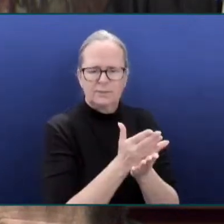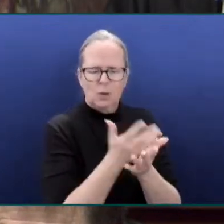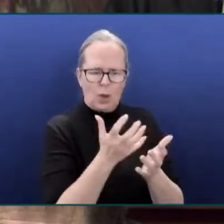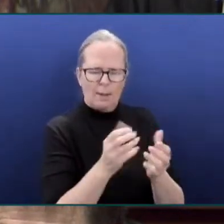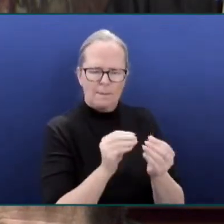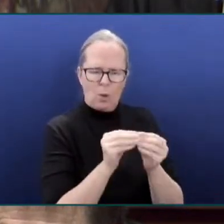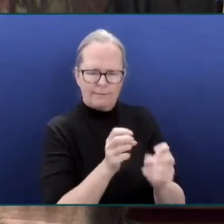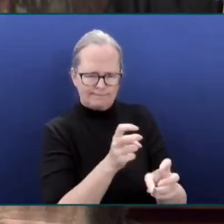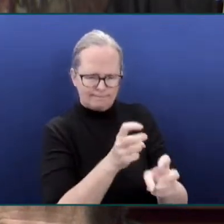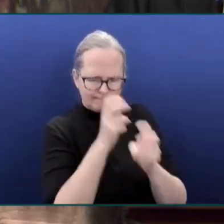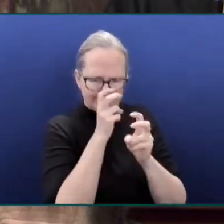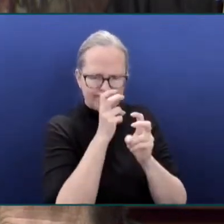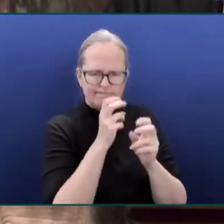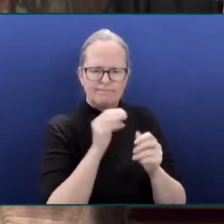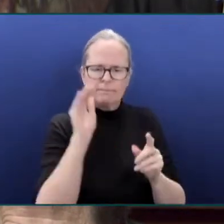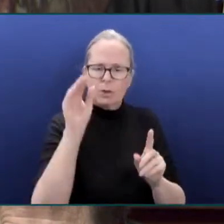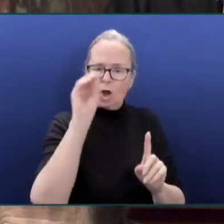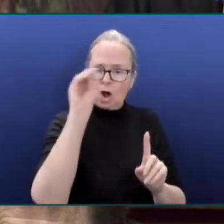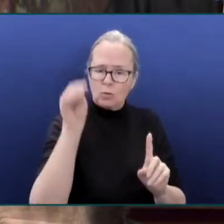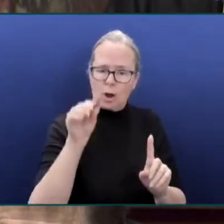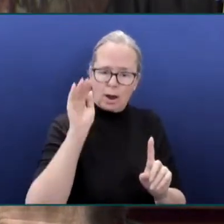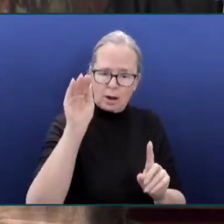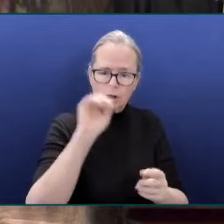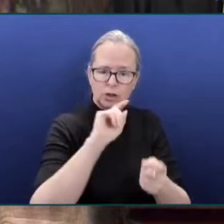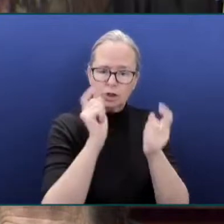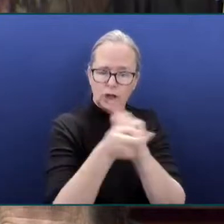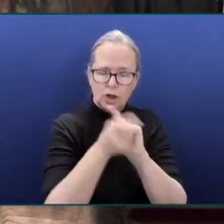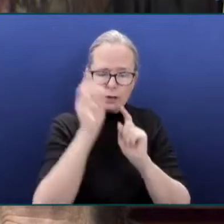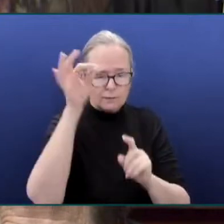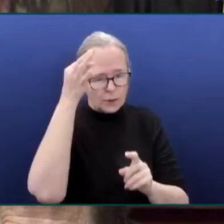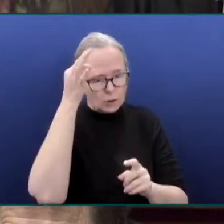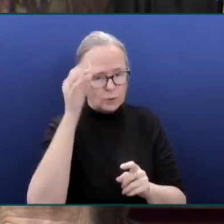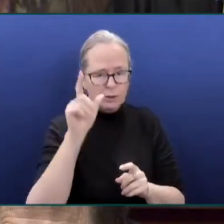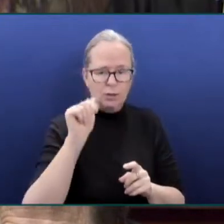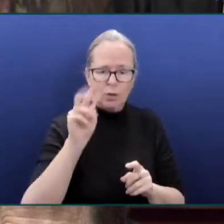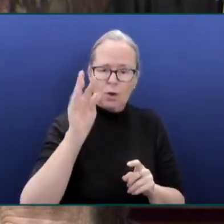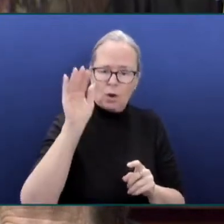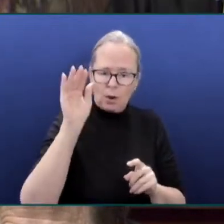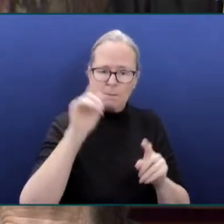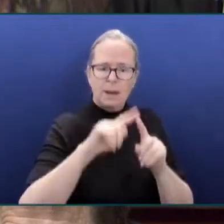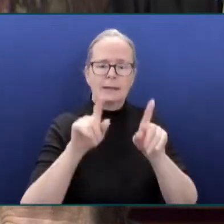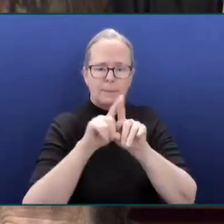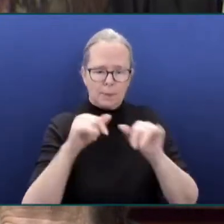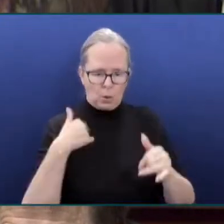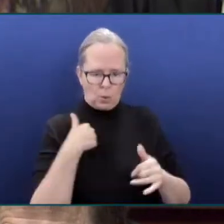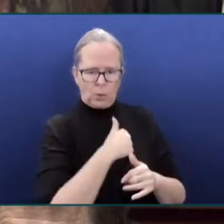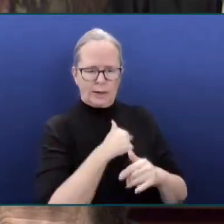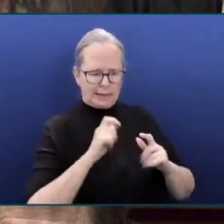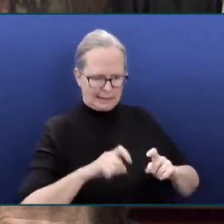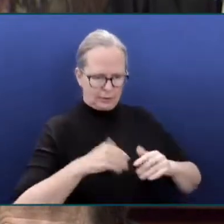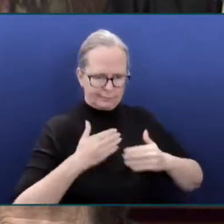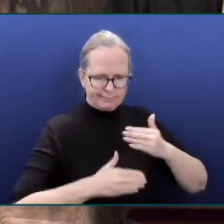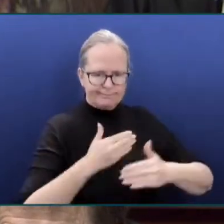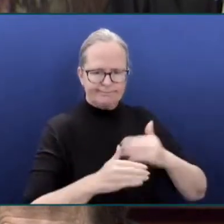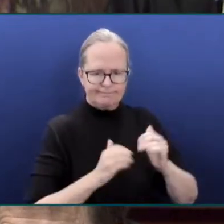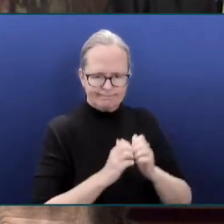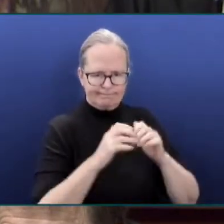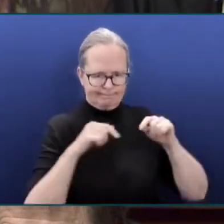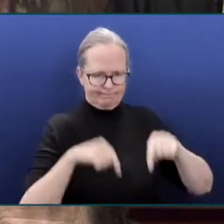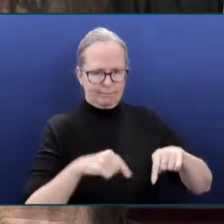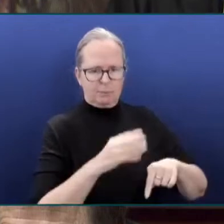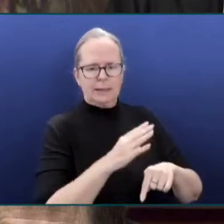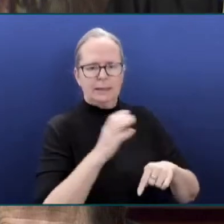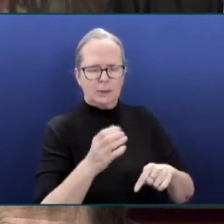programs that we need in BC that we know have been effective in the past, like the repeat offenders teams that are going to circle around these